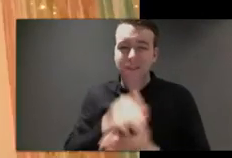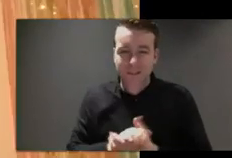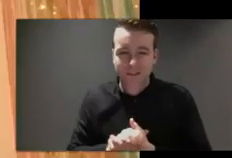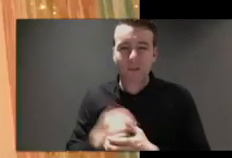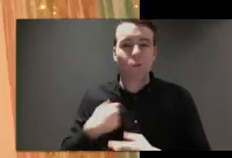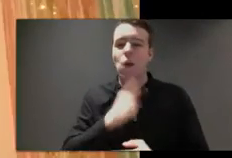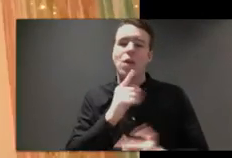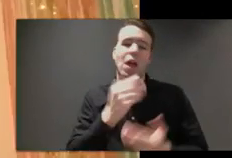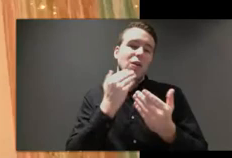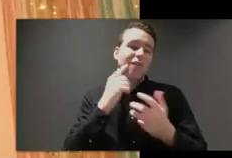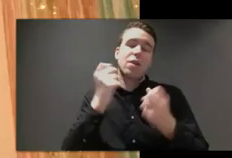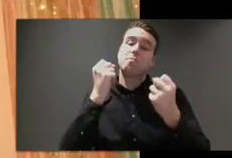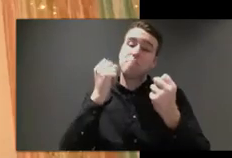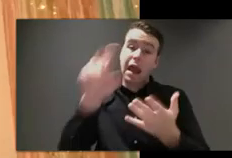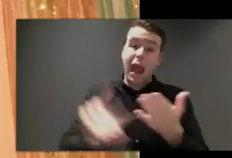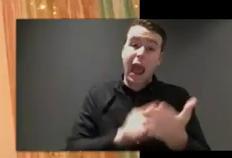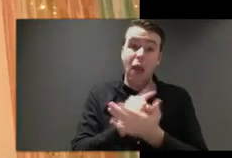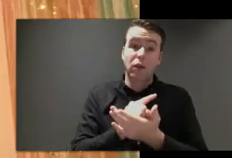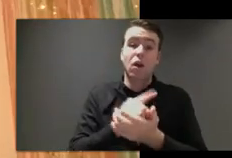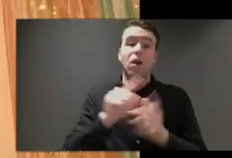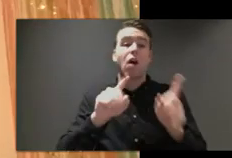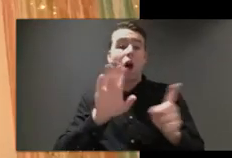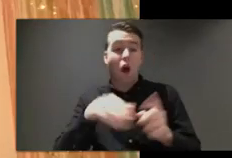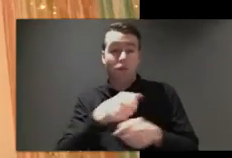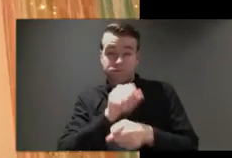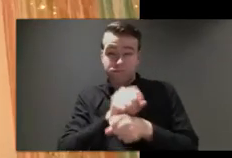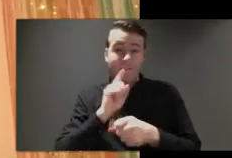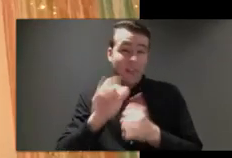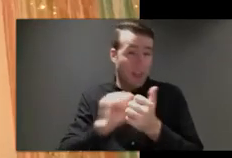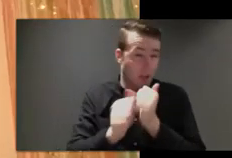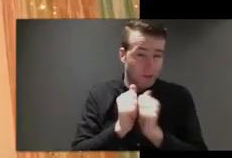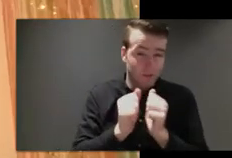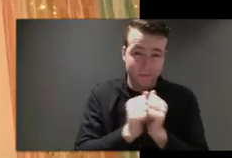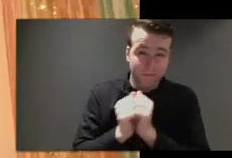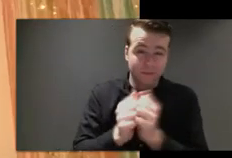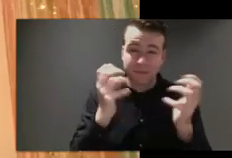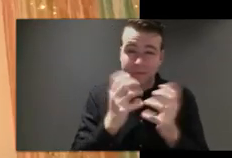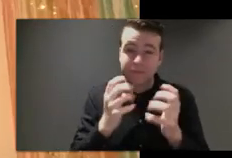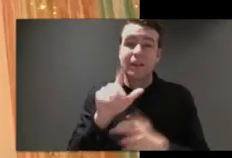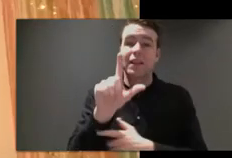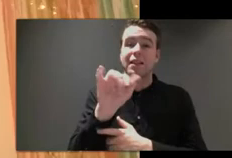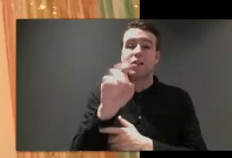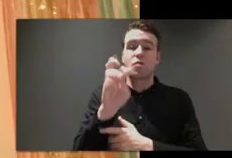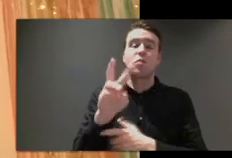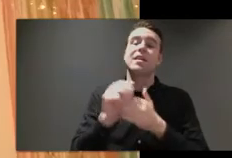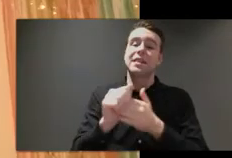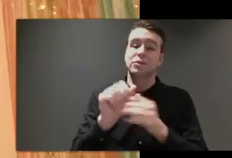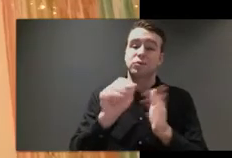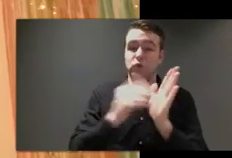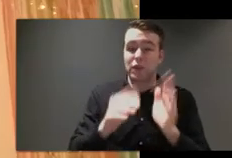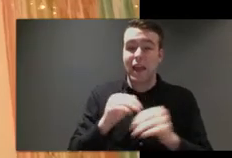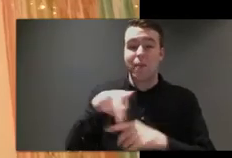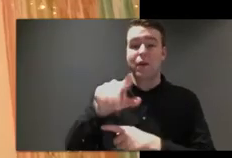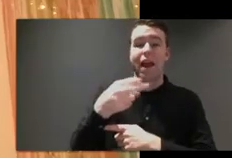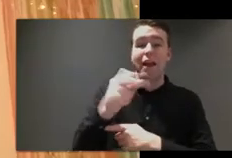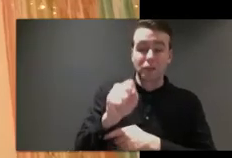grateful for all the countless hours that him and the Wildcats have worked to put the competitions together. Link Crew leadership students at Pleasant Grove High School